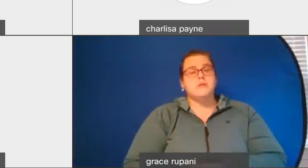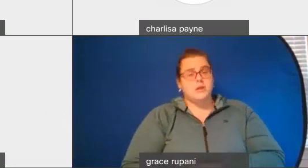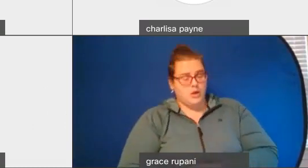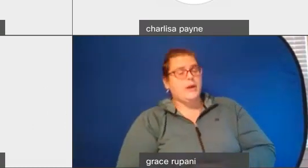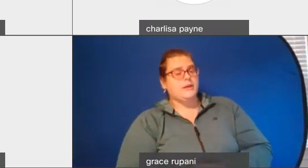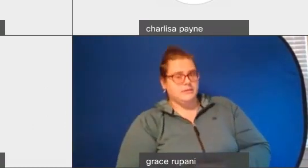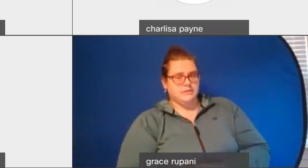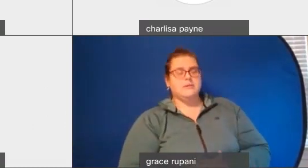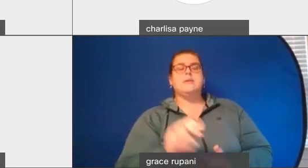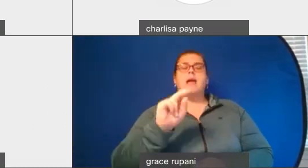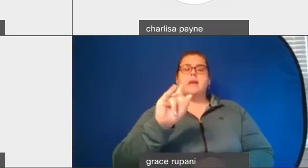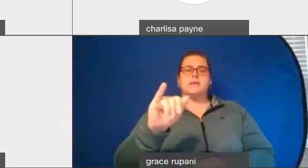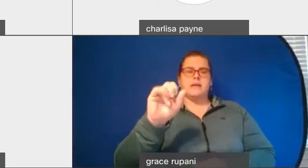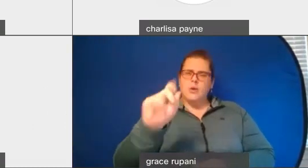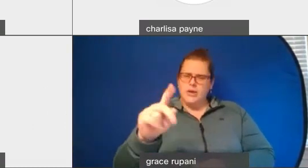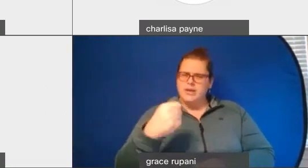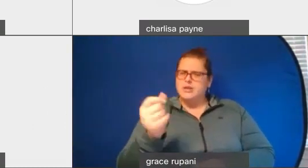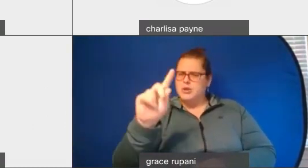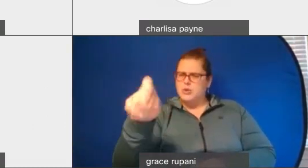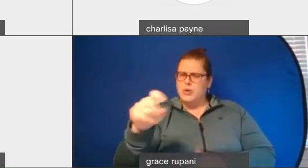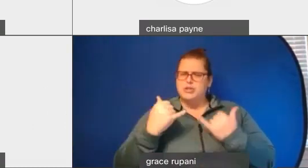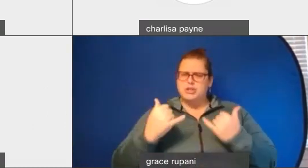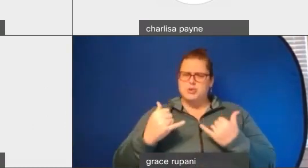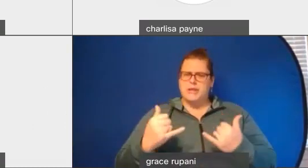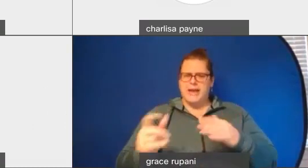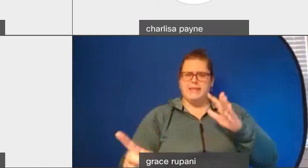question today that was received.